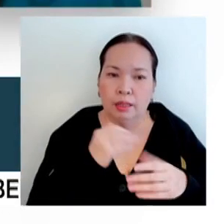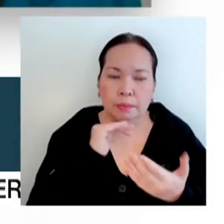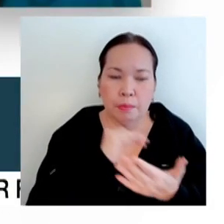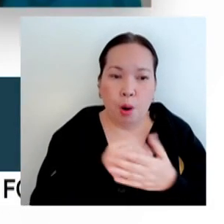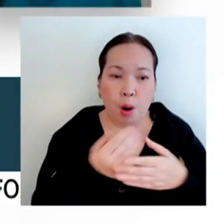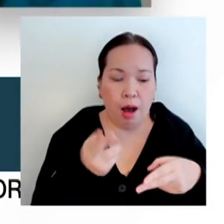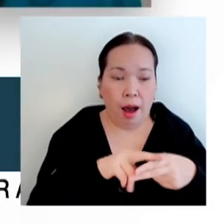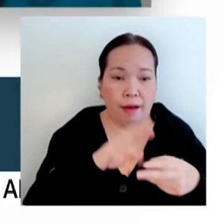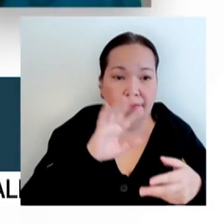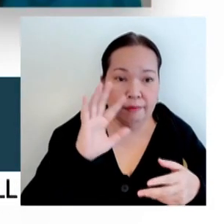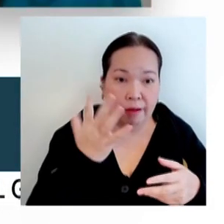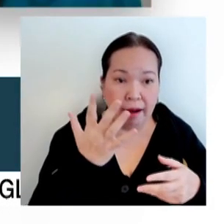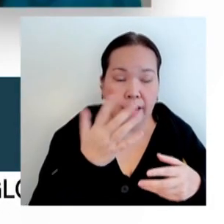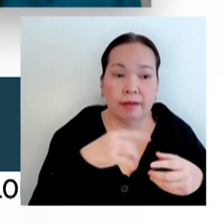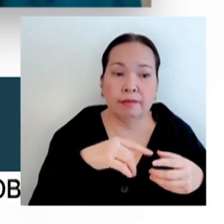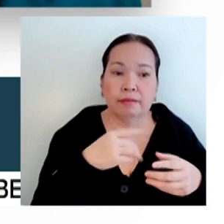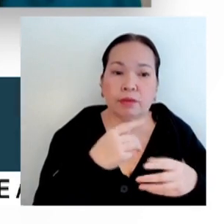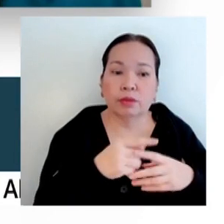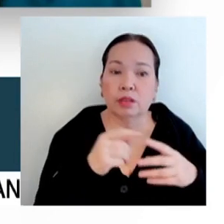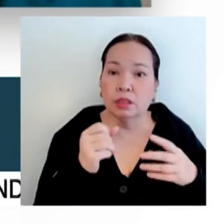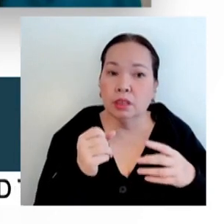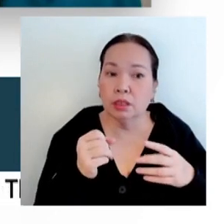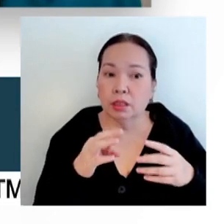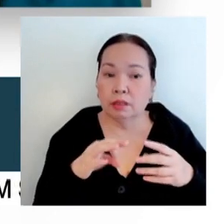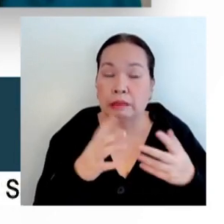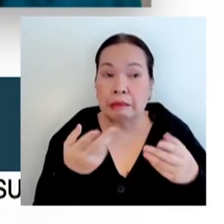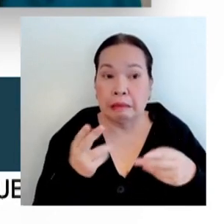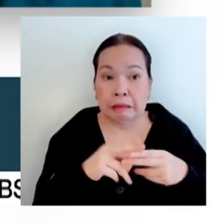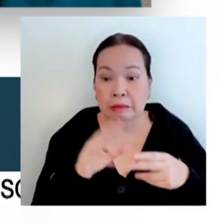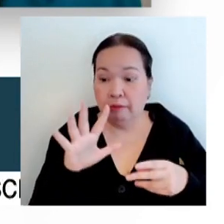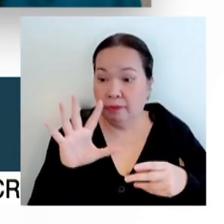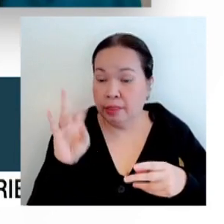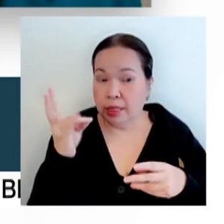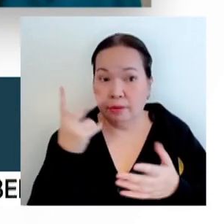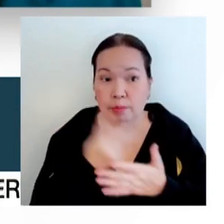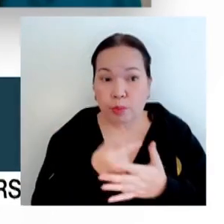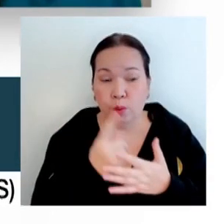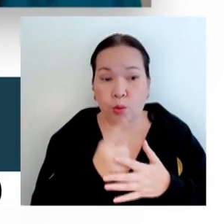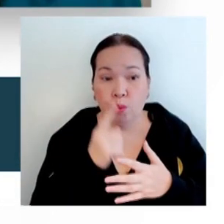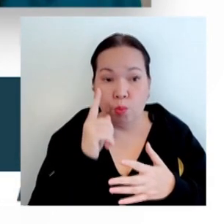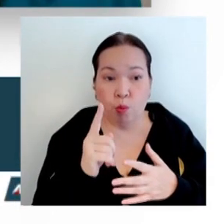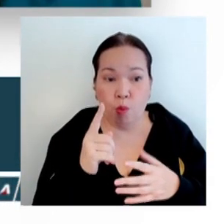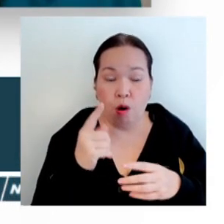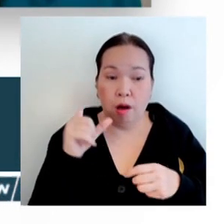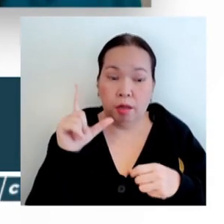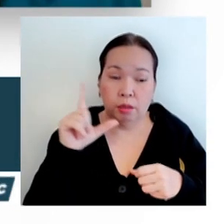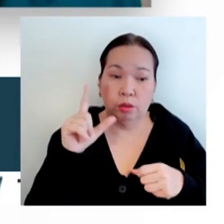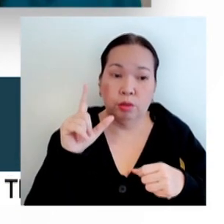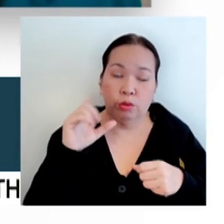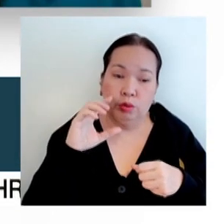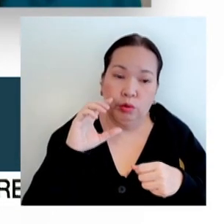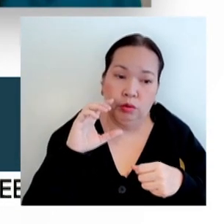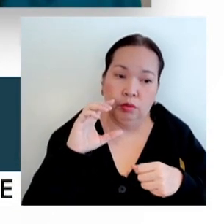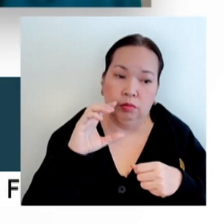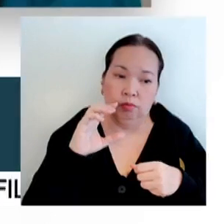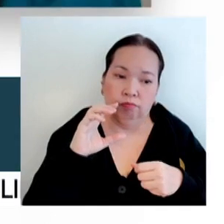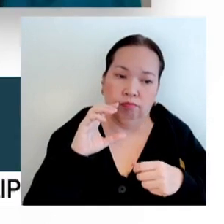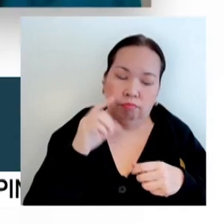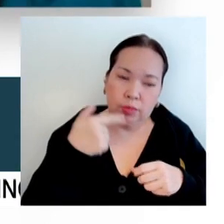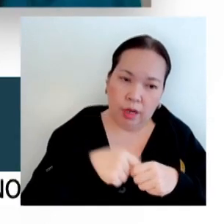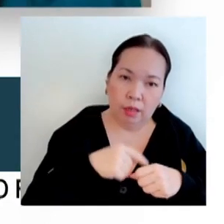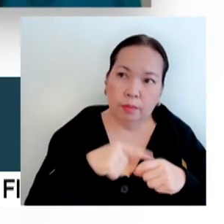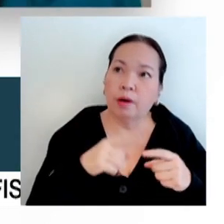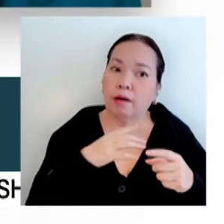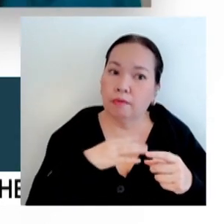maging 56 to 57 po yung per liter ng krudo, ay tatanggalin din ito agad. Ang sa amin, kung ayaw nilang